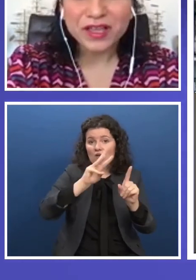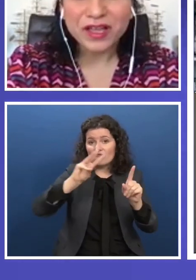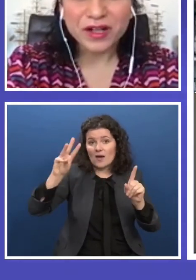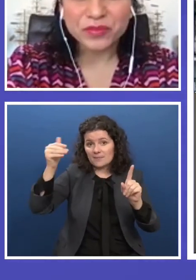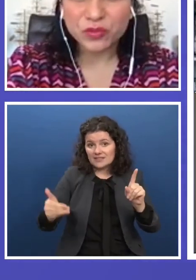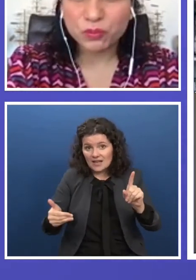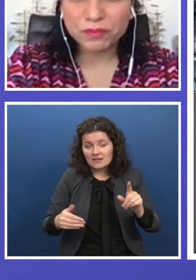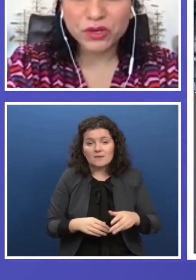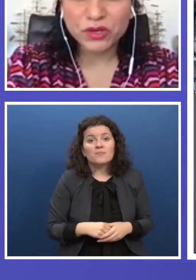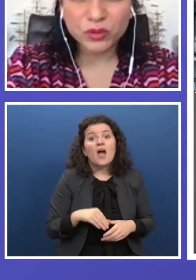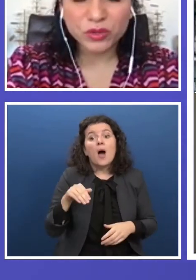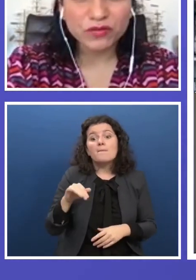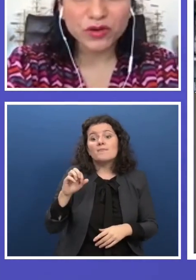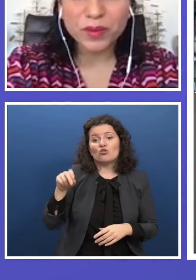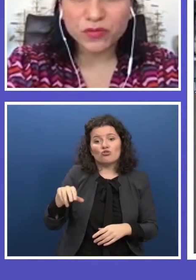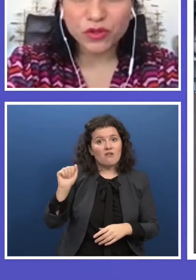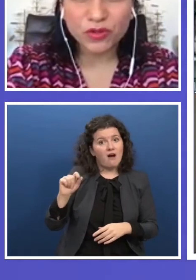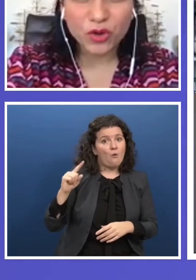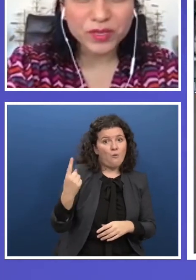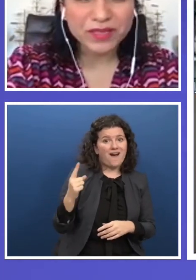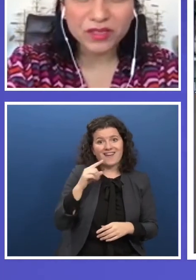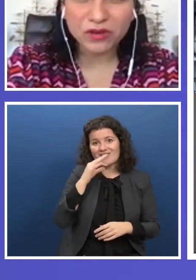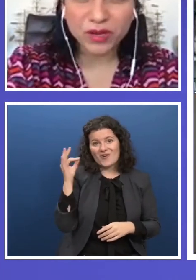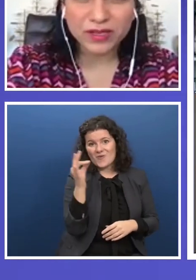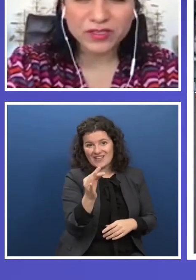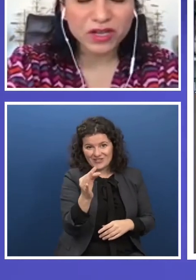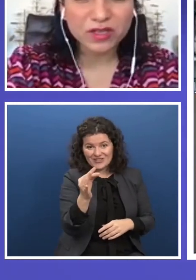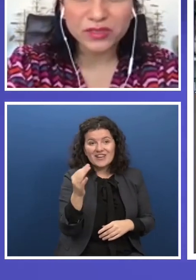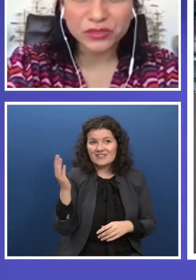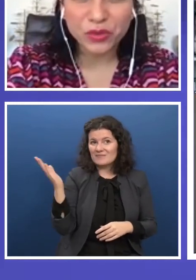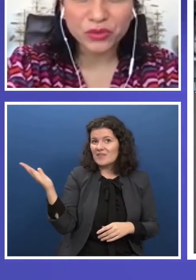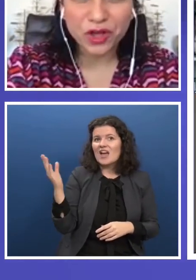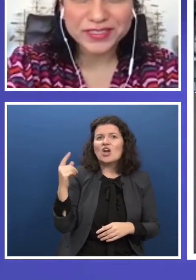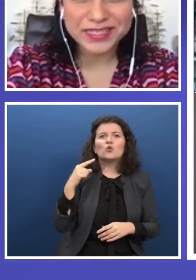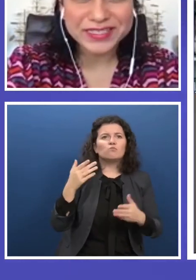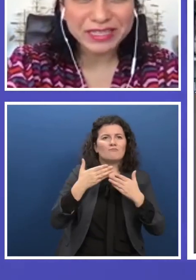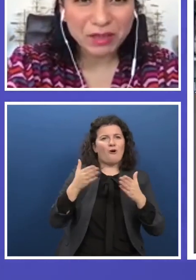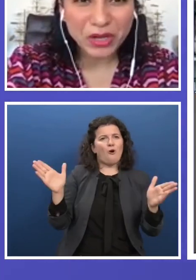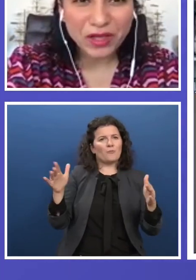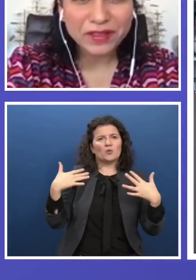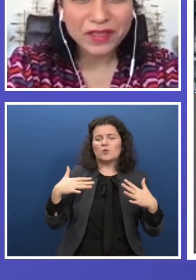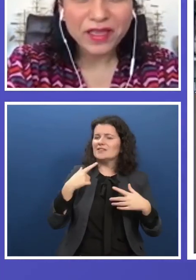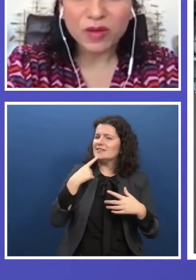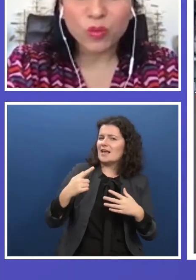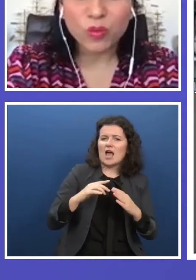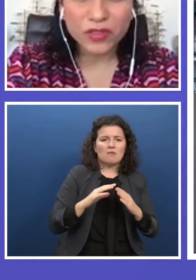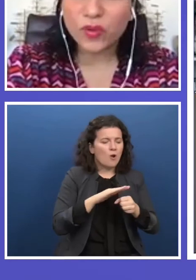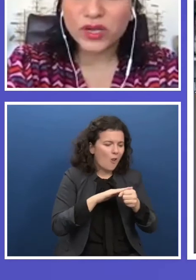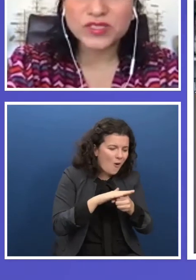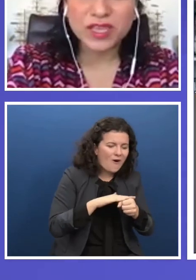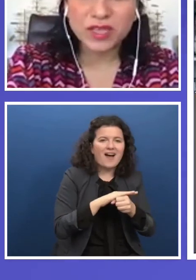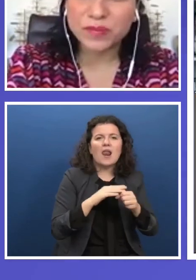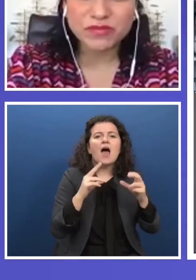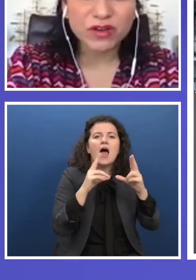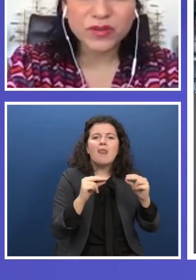Mirna. Mirna, you had a very powerful opening there talking about the local context in Lebanon. One of the